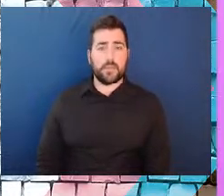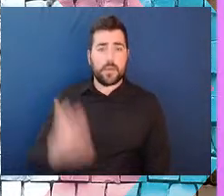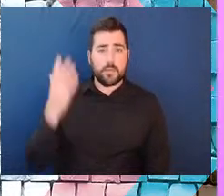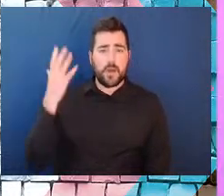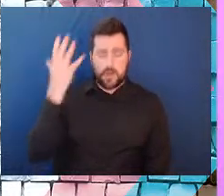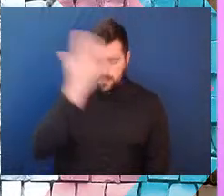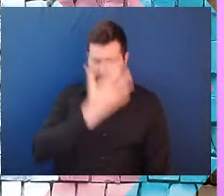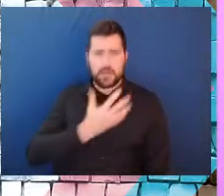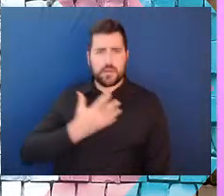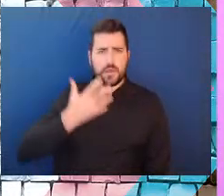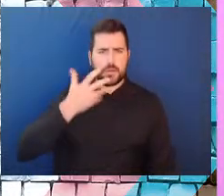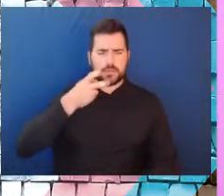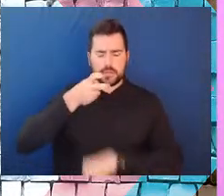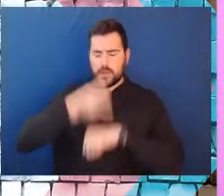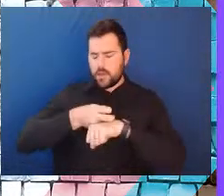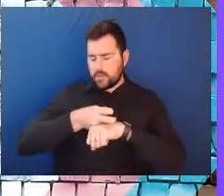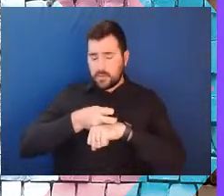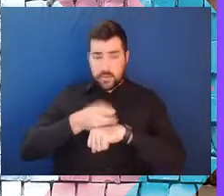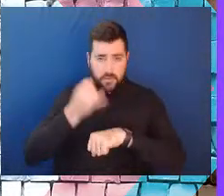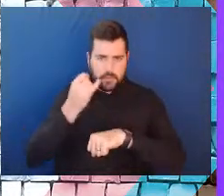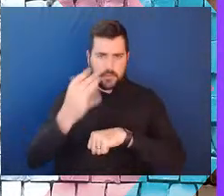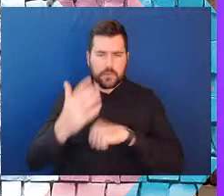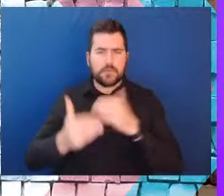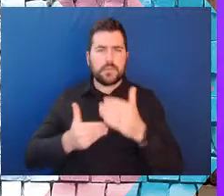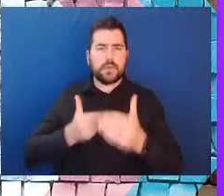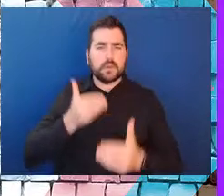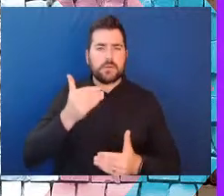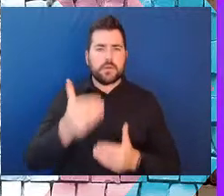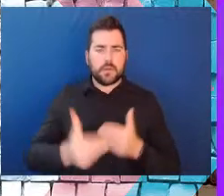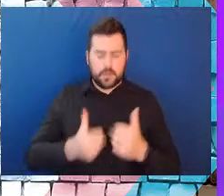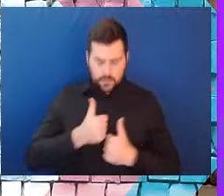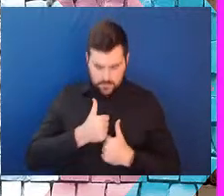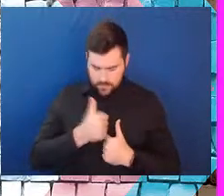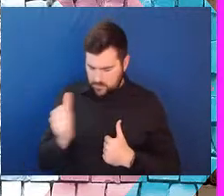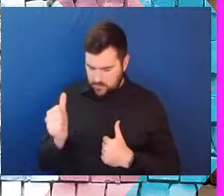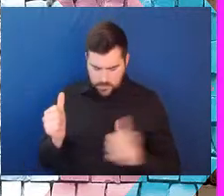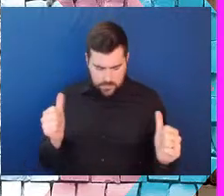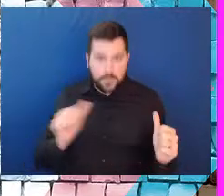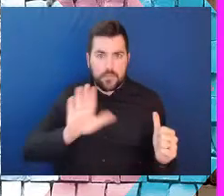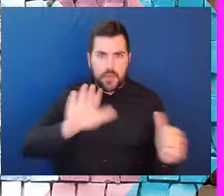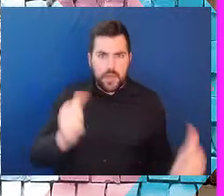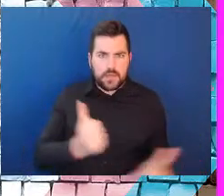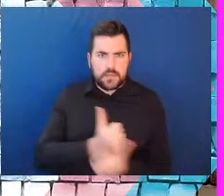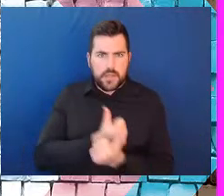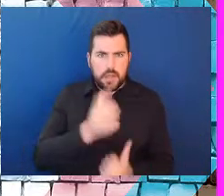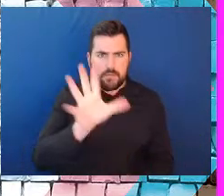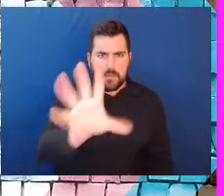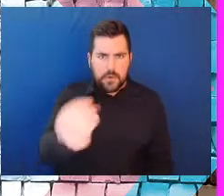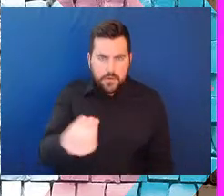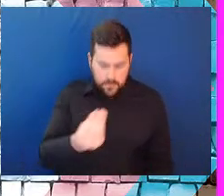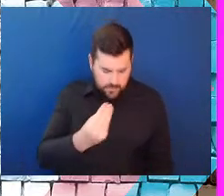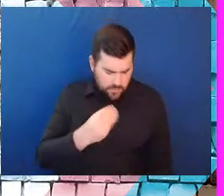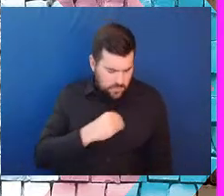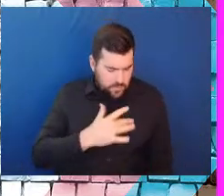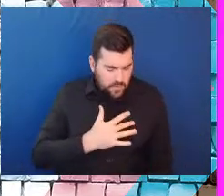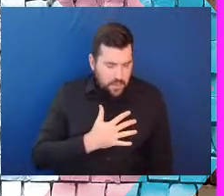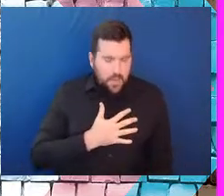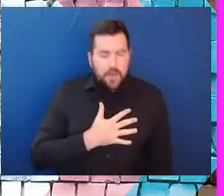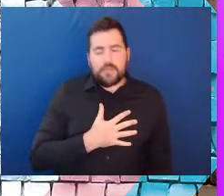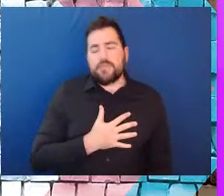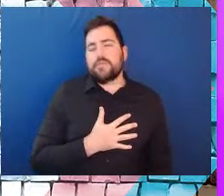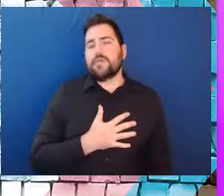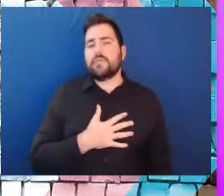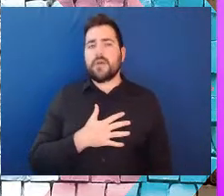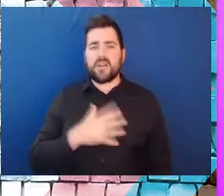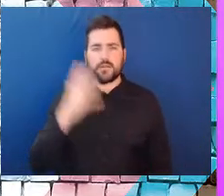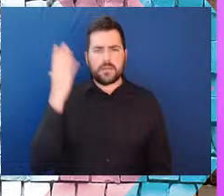oh. I'm hard on the outside, but if you give me time, that I could make time for your